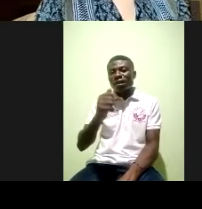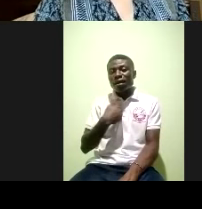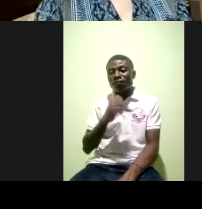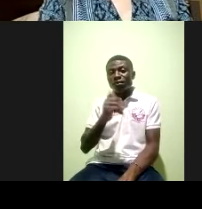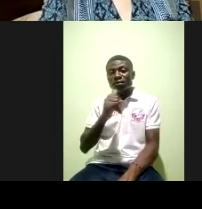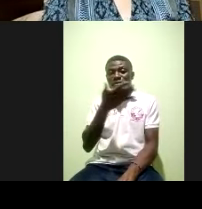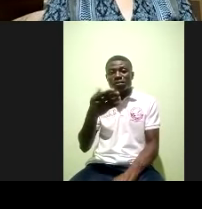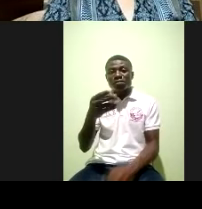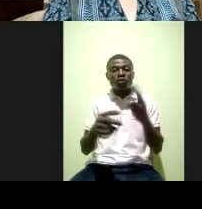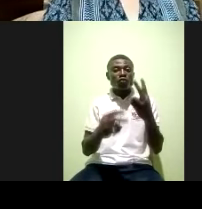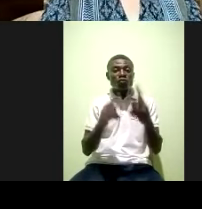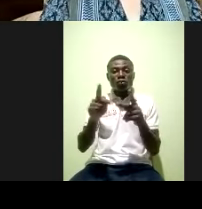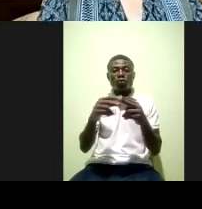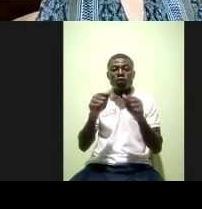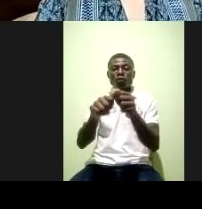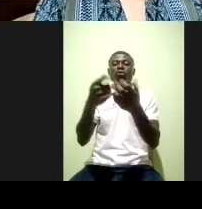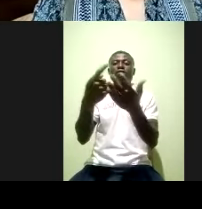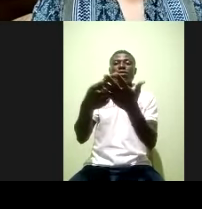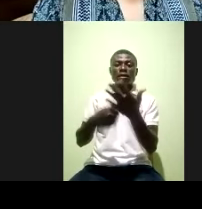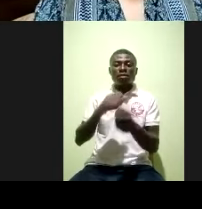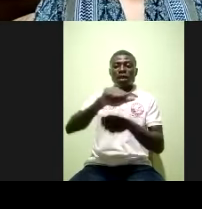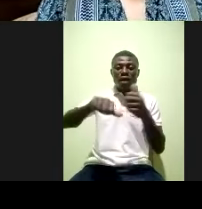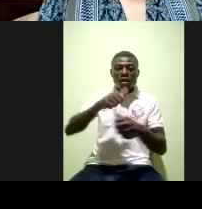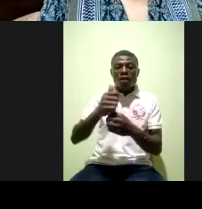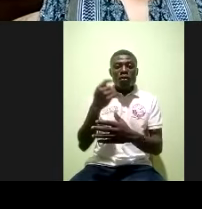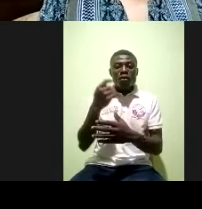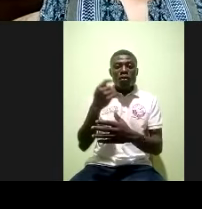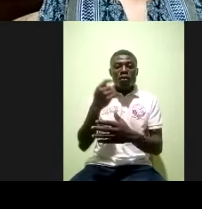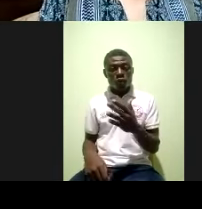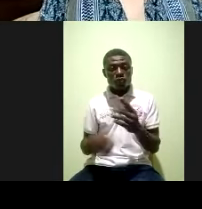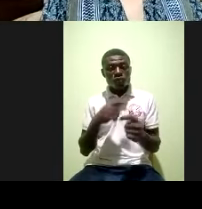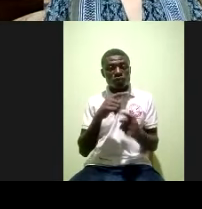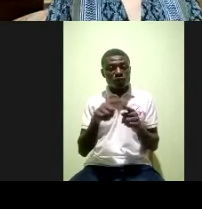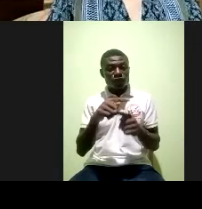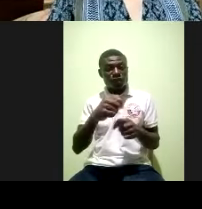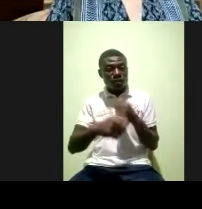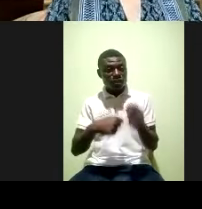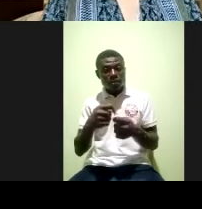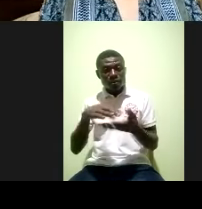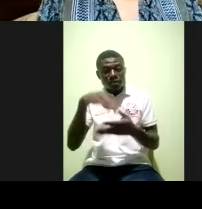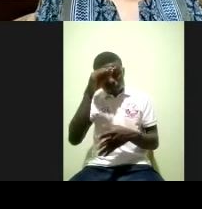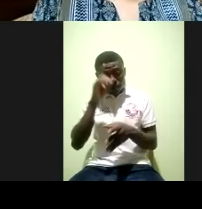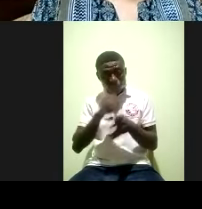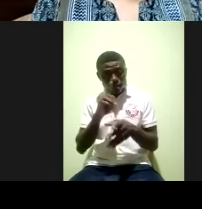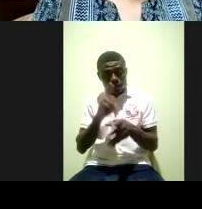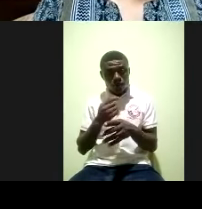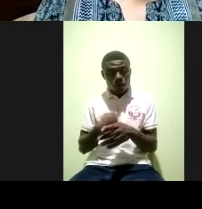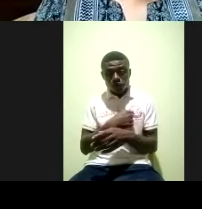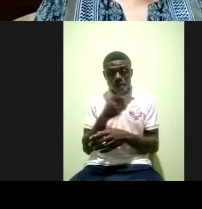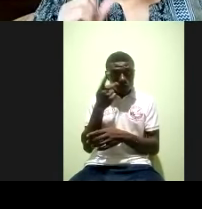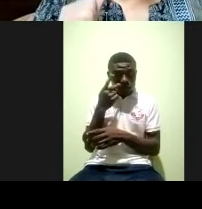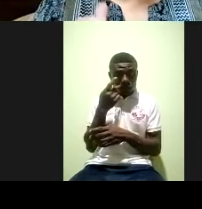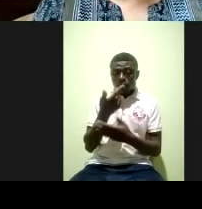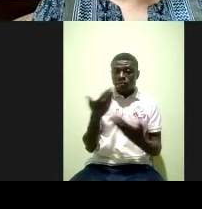in discussing about what different types of learning disabilities will look like.